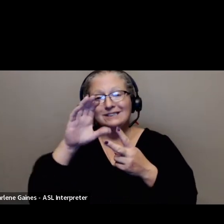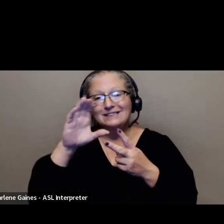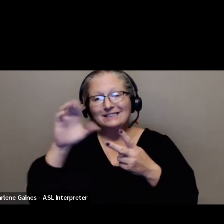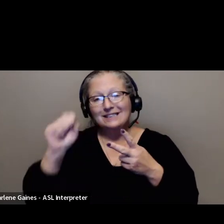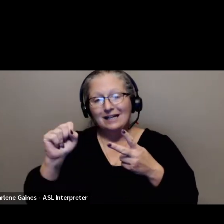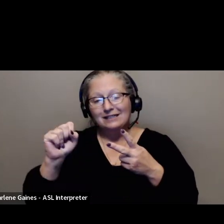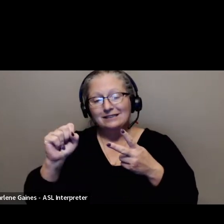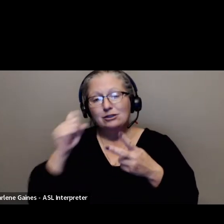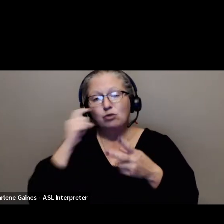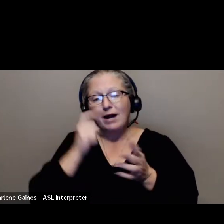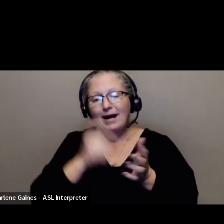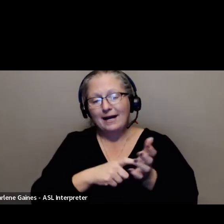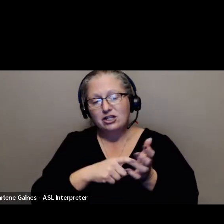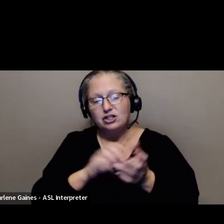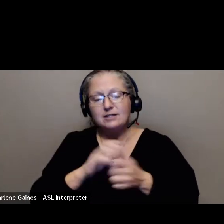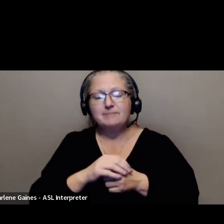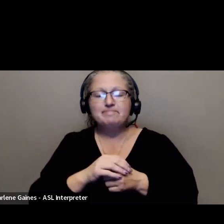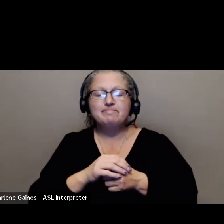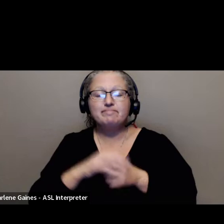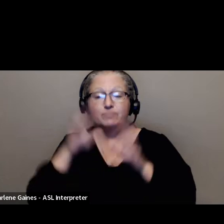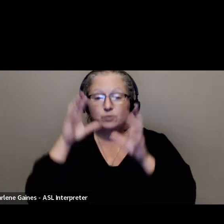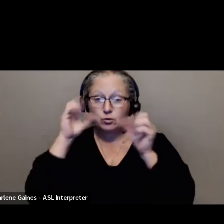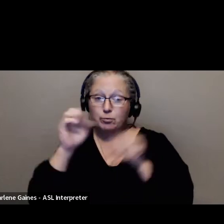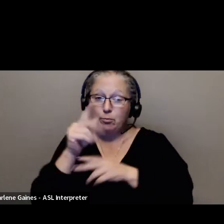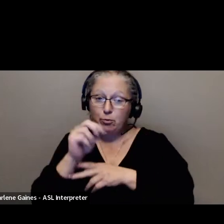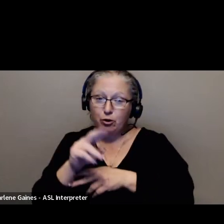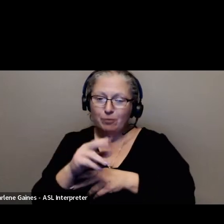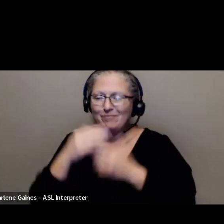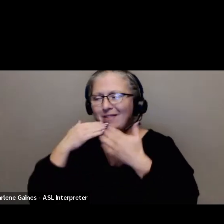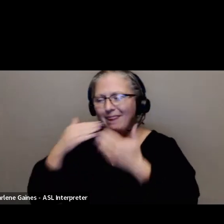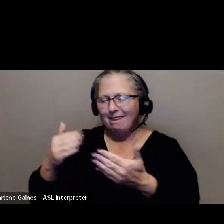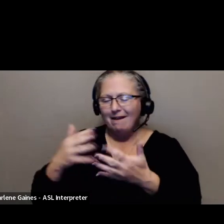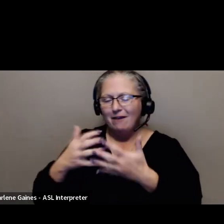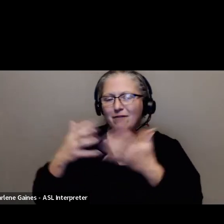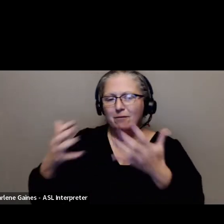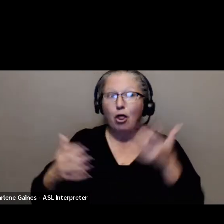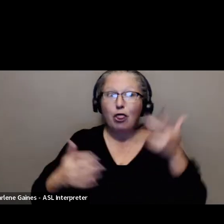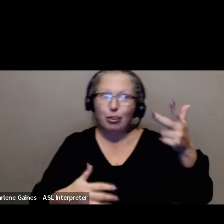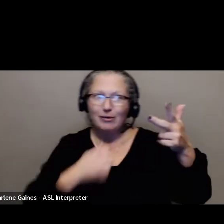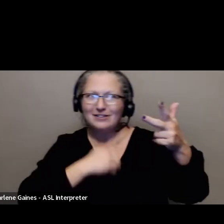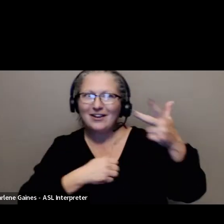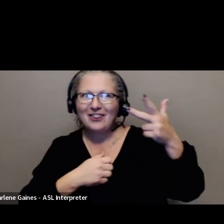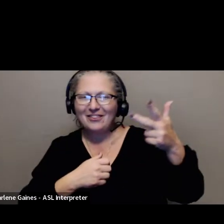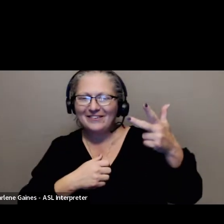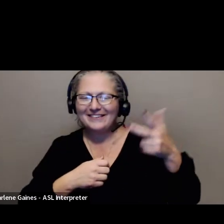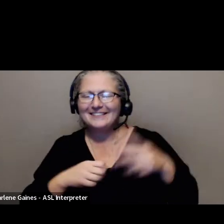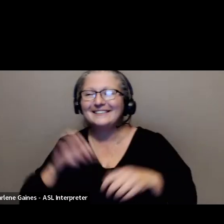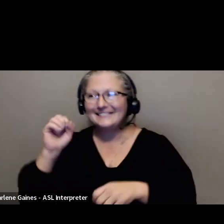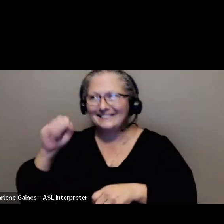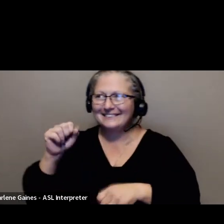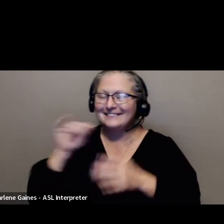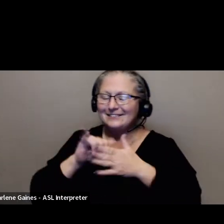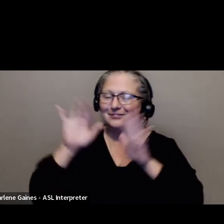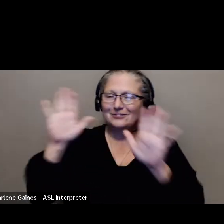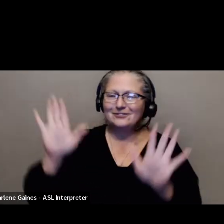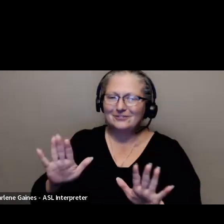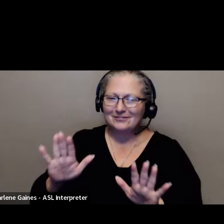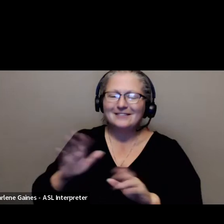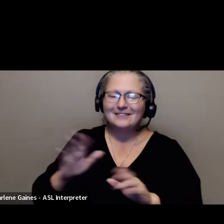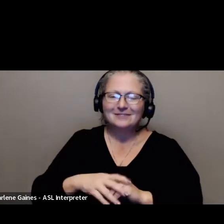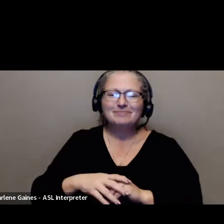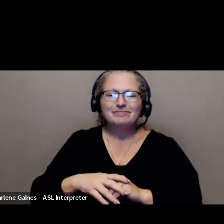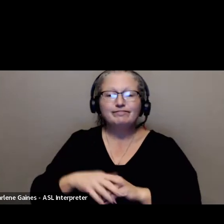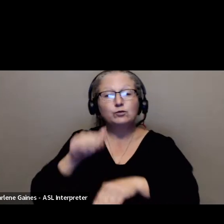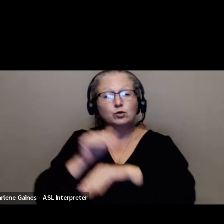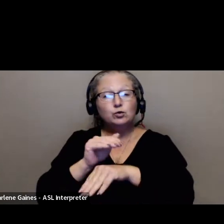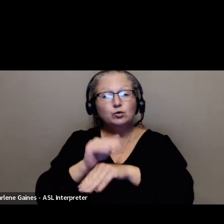CCS recognitions. So, Superintendent Booker. Thank you very much. So three, yeah. It's really fantastic. So tonight